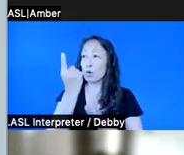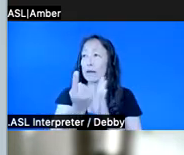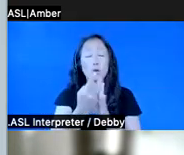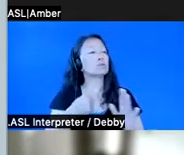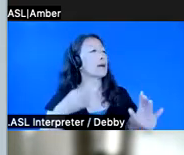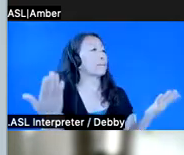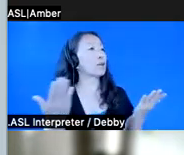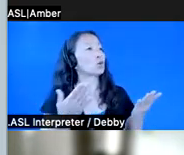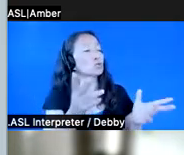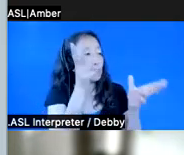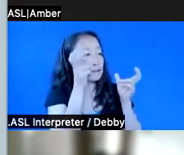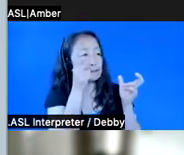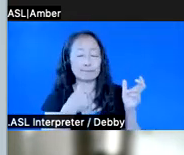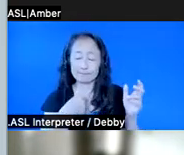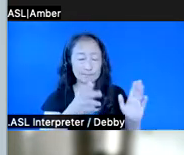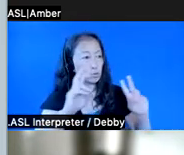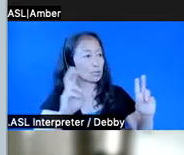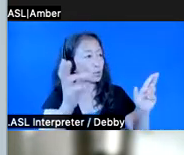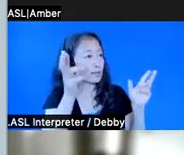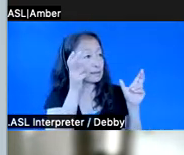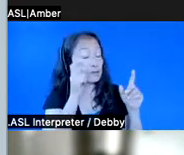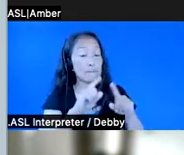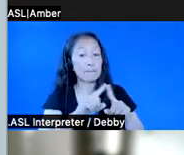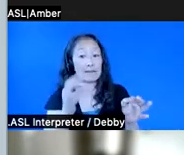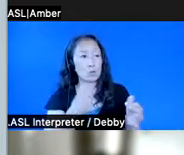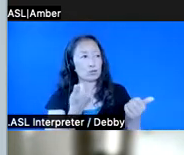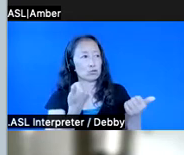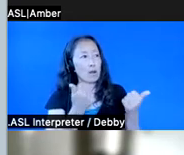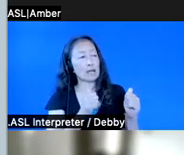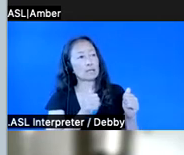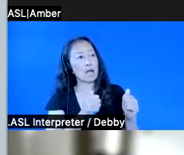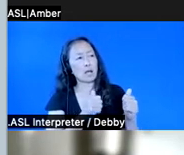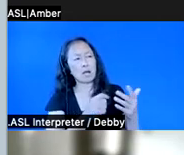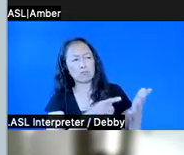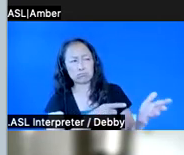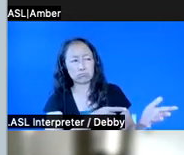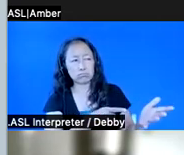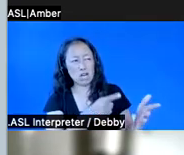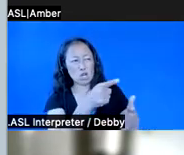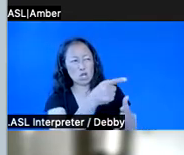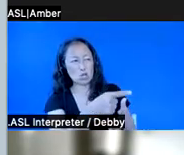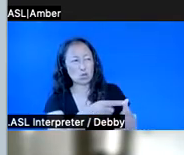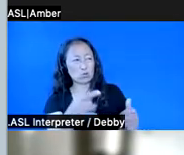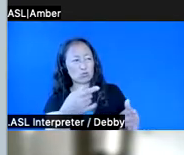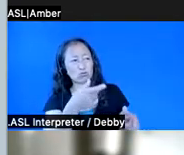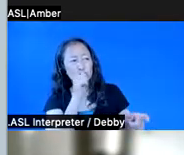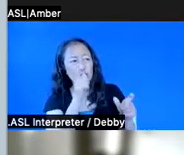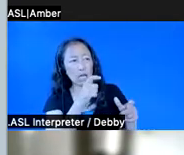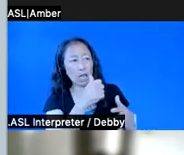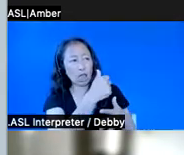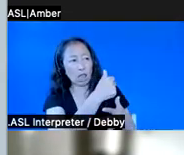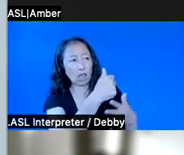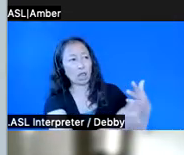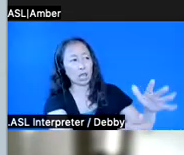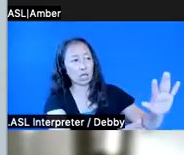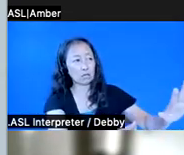all ears, right? But to try and, you know, prioritize them appropriately. You know, if they come to us next